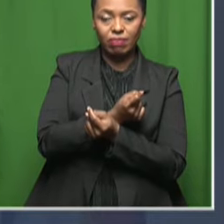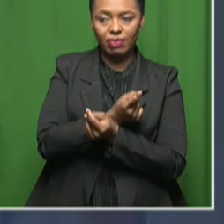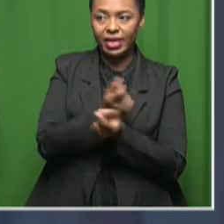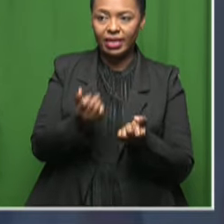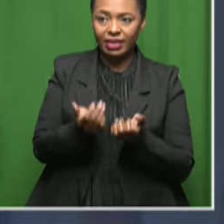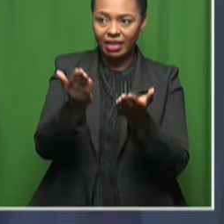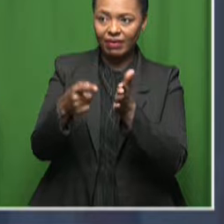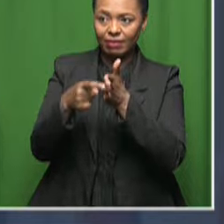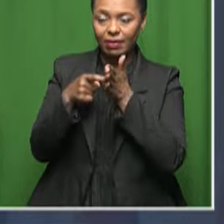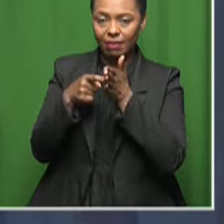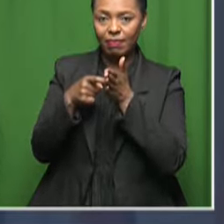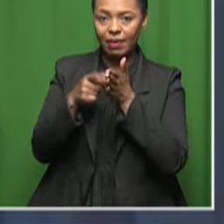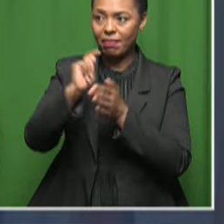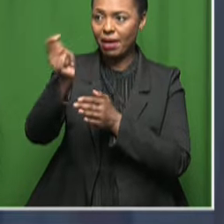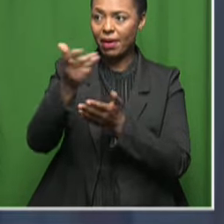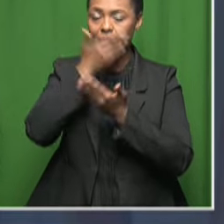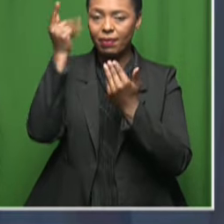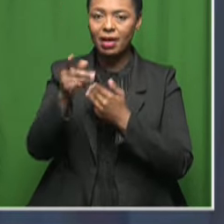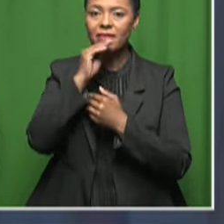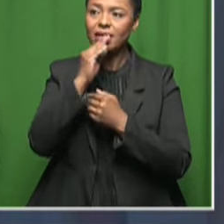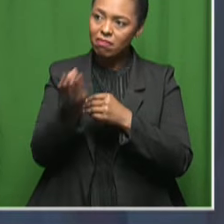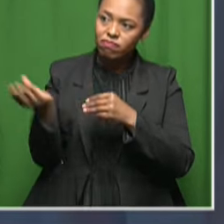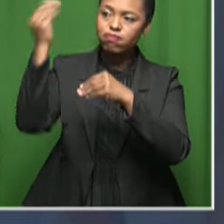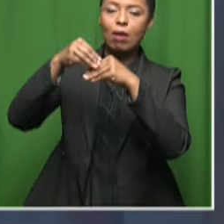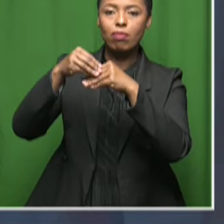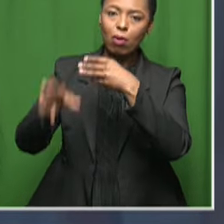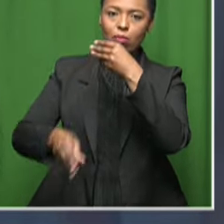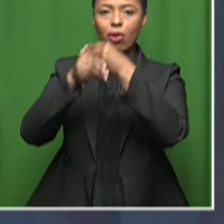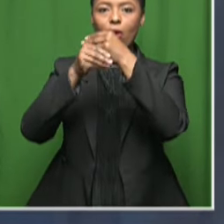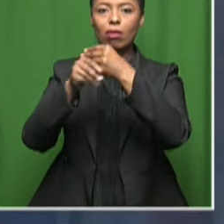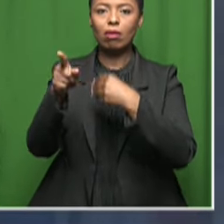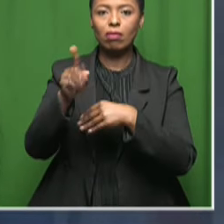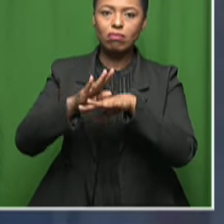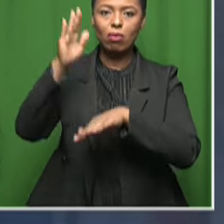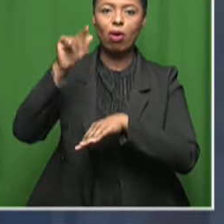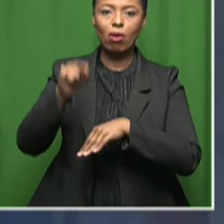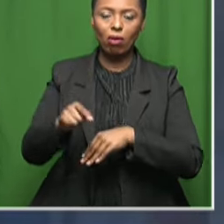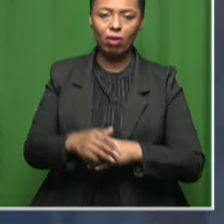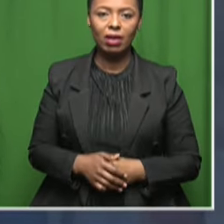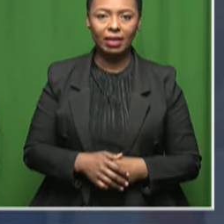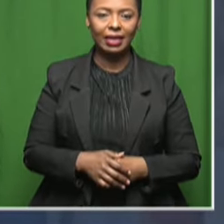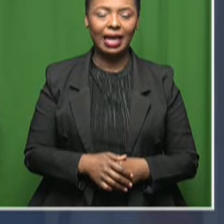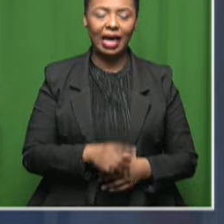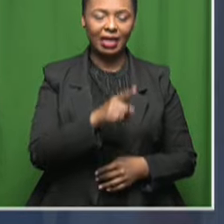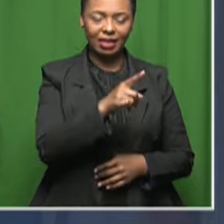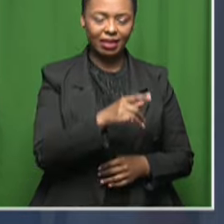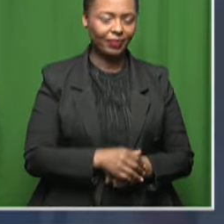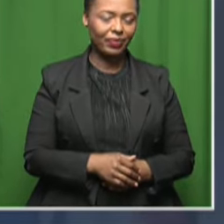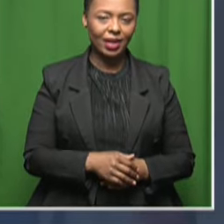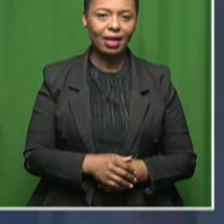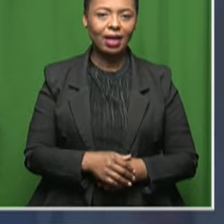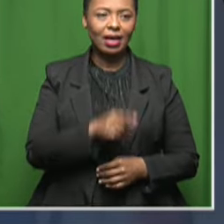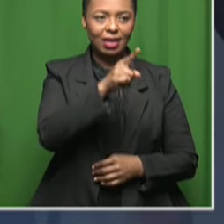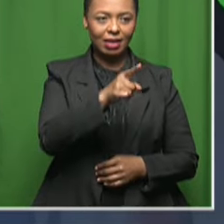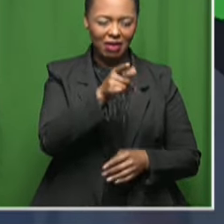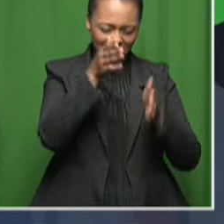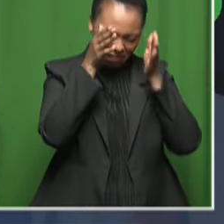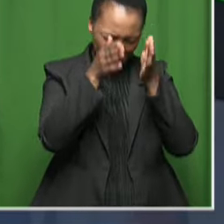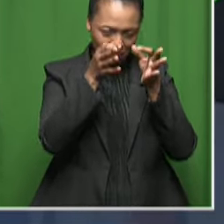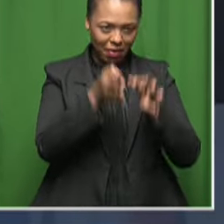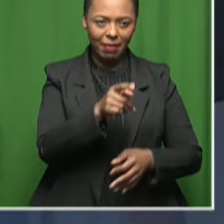Minister. people charge you high interest, which has huge implications Sherwin, for he's your- very disciplined, and I'm trying to get him to break his He's